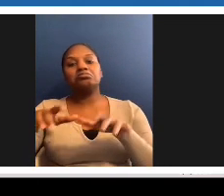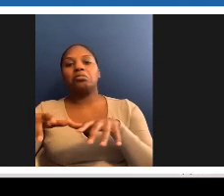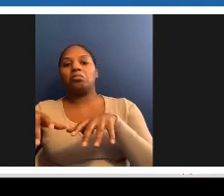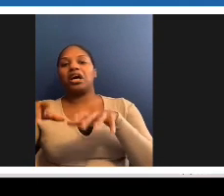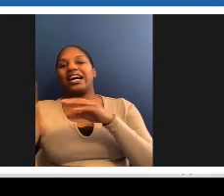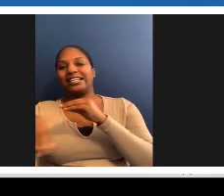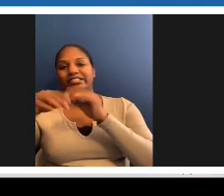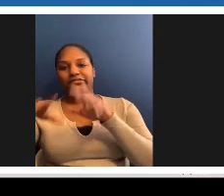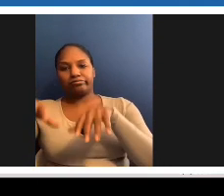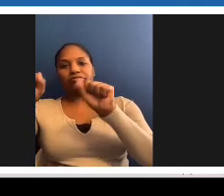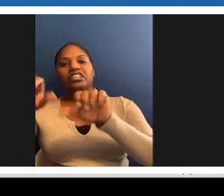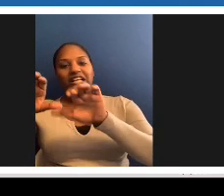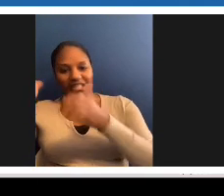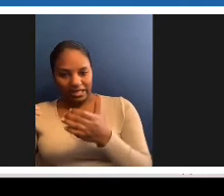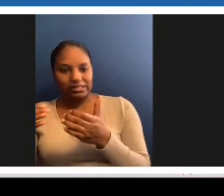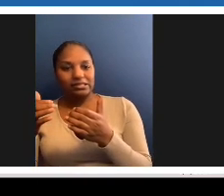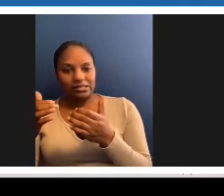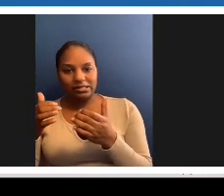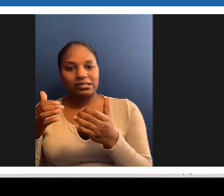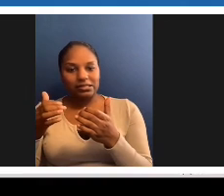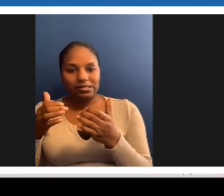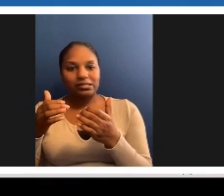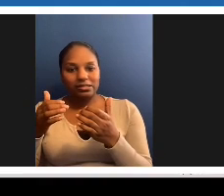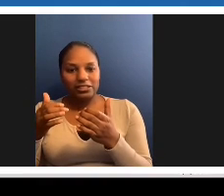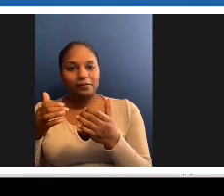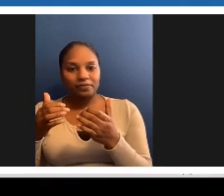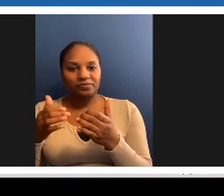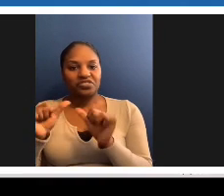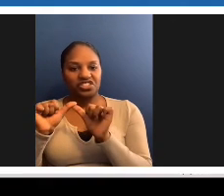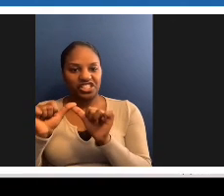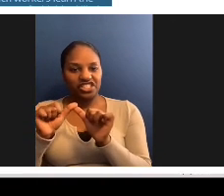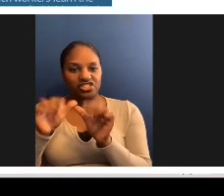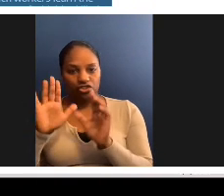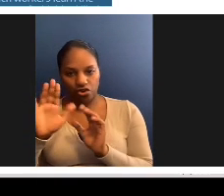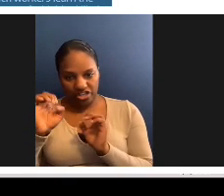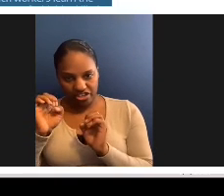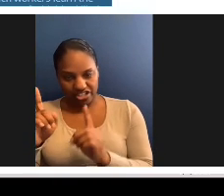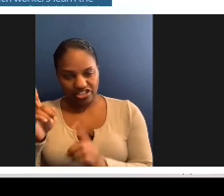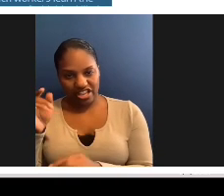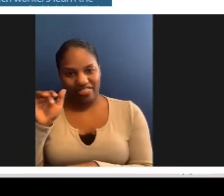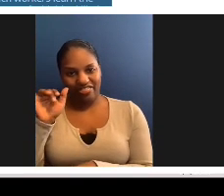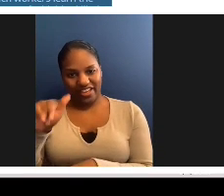or something in order to continue your education there.